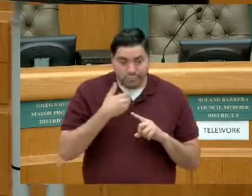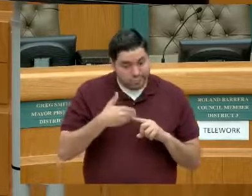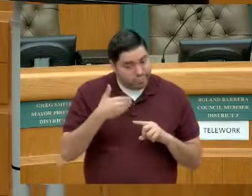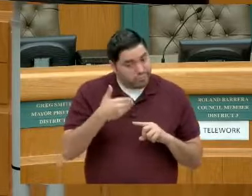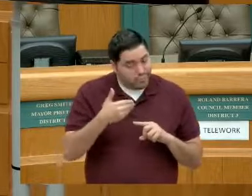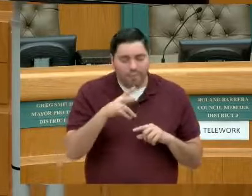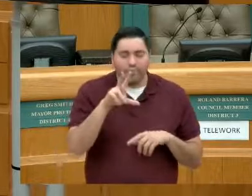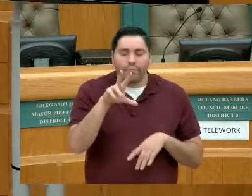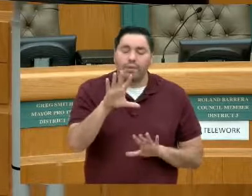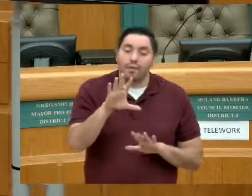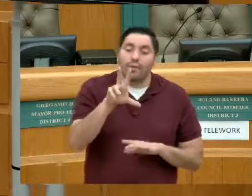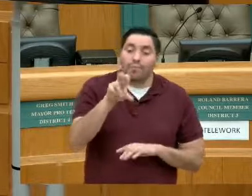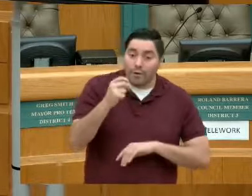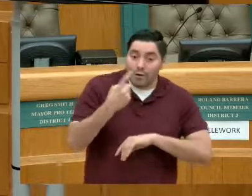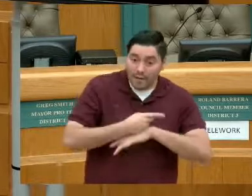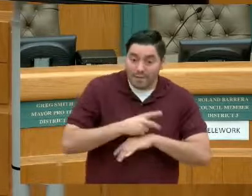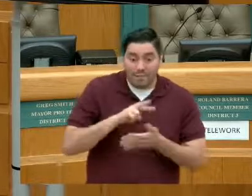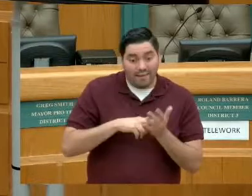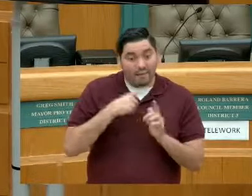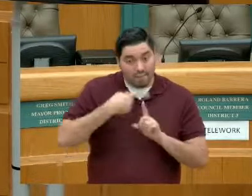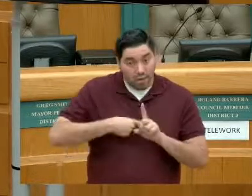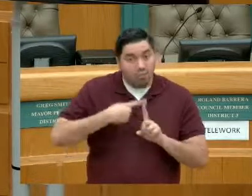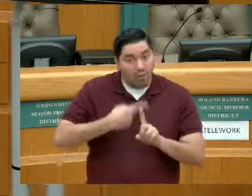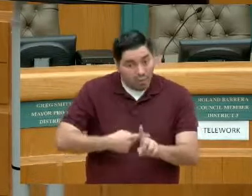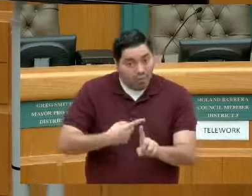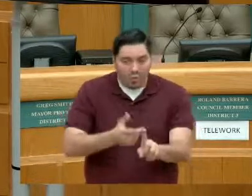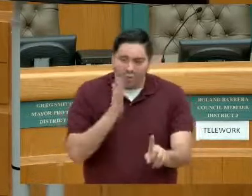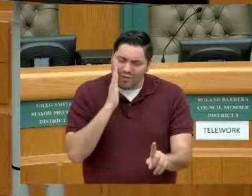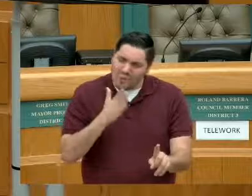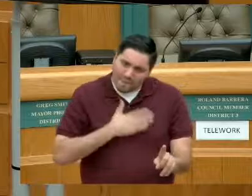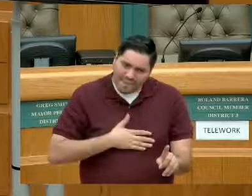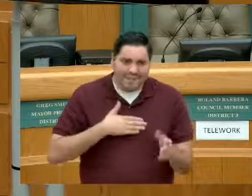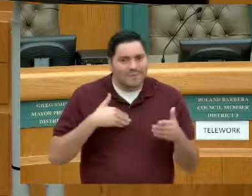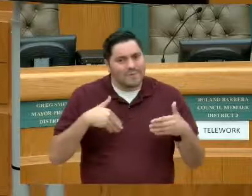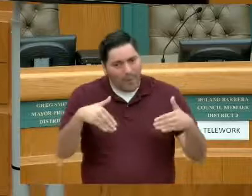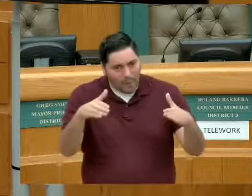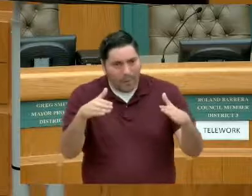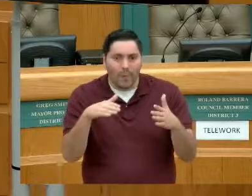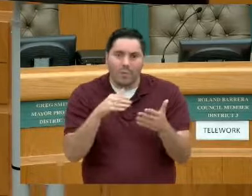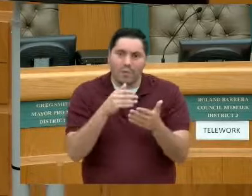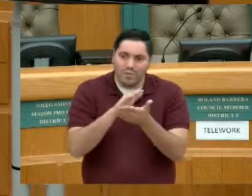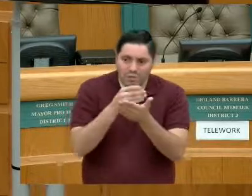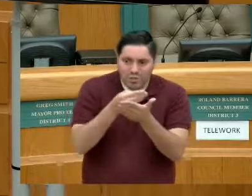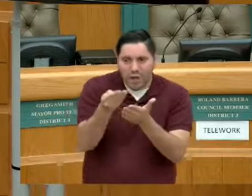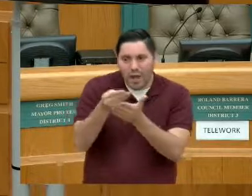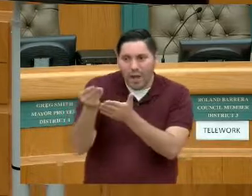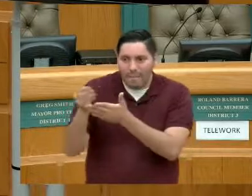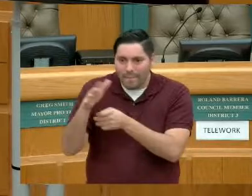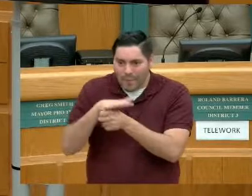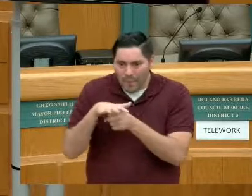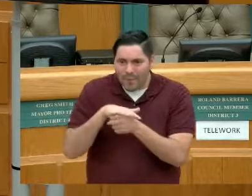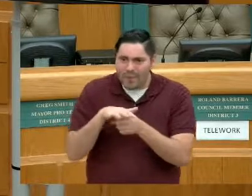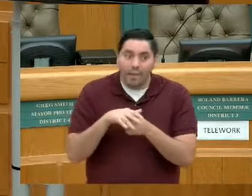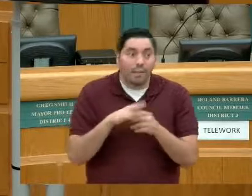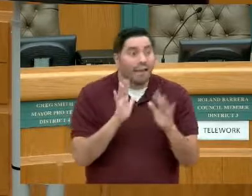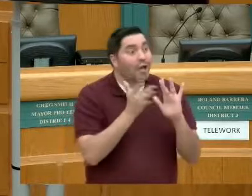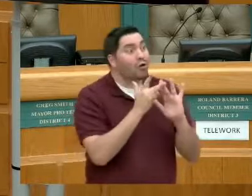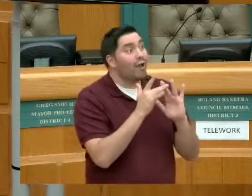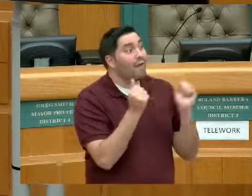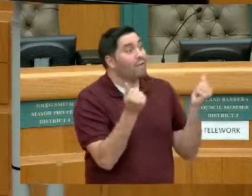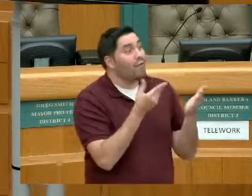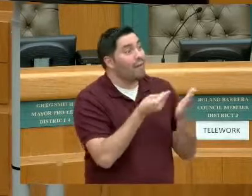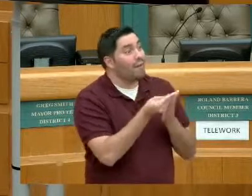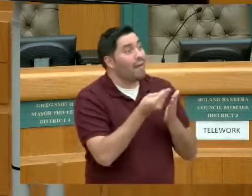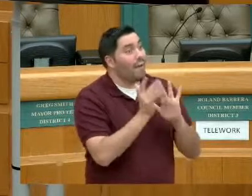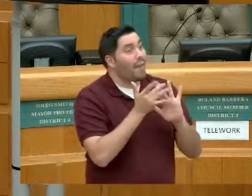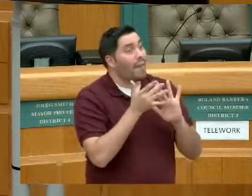are pretty consistent, and they come around every 30 days. And so they are really wanting people to come and shop locally. And let me just